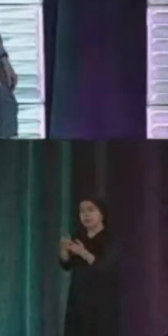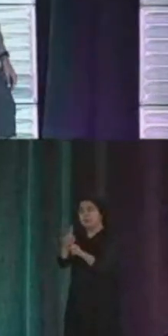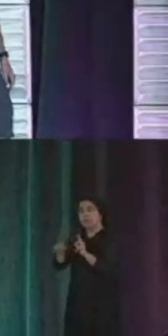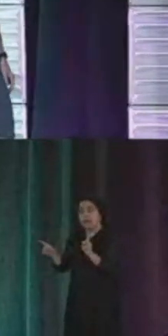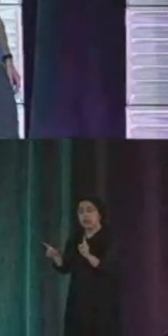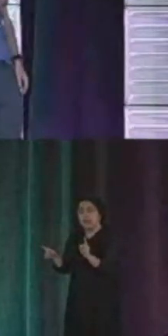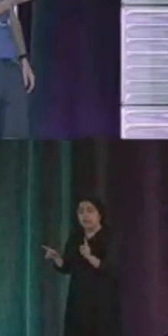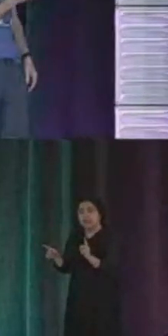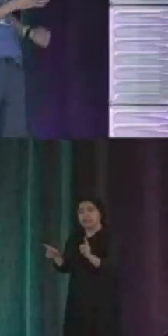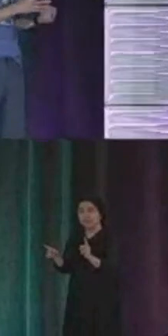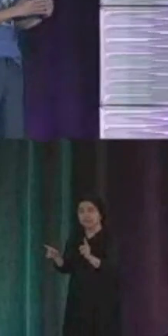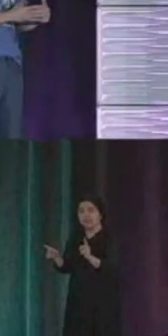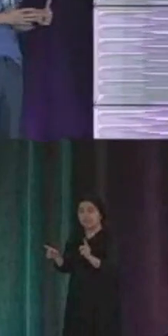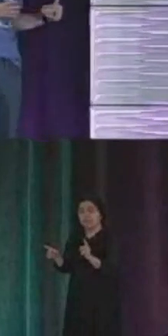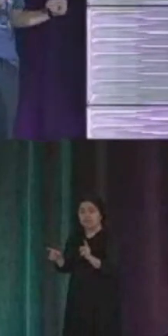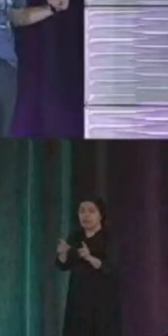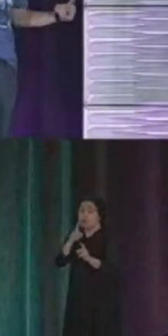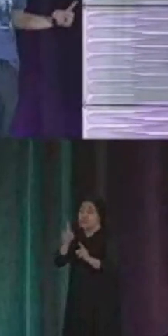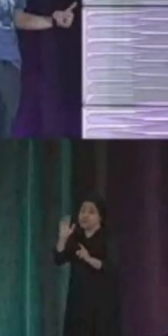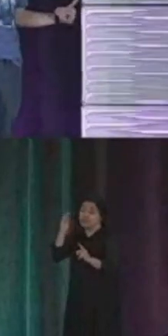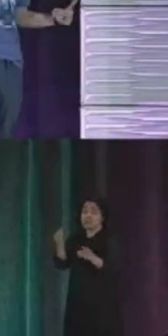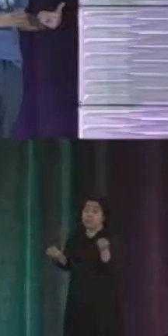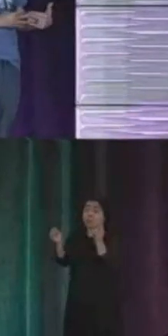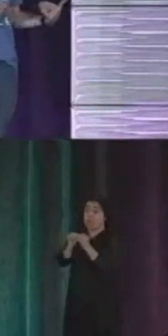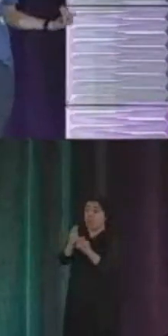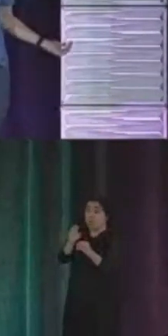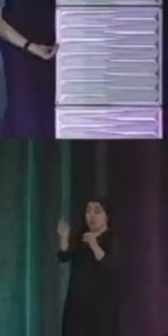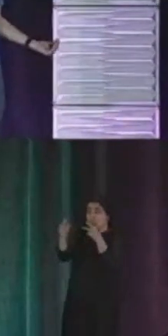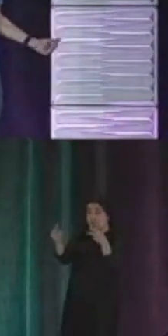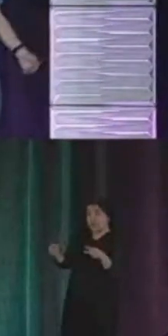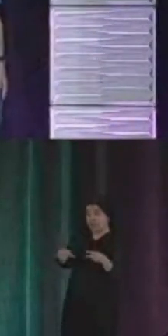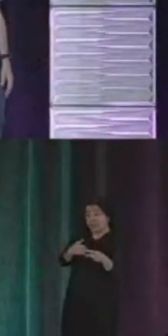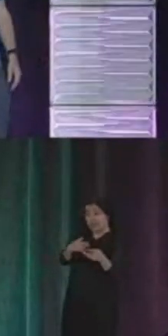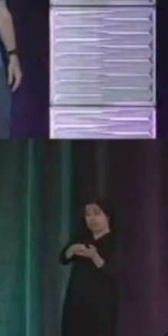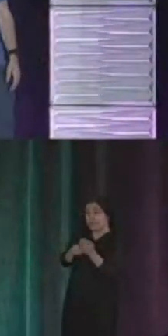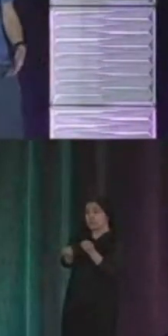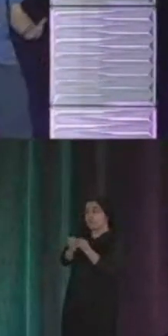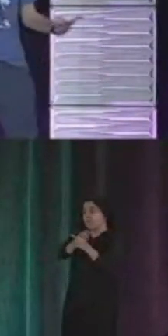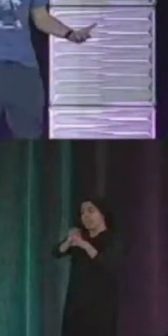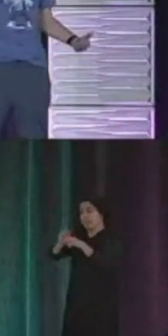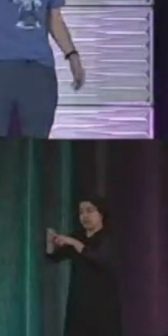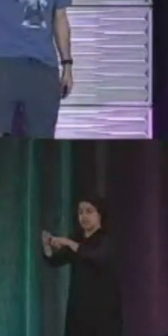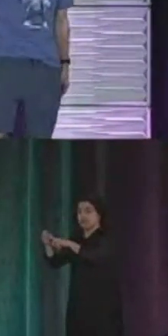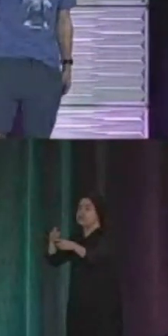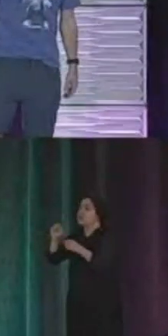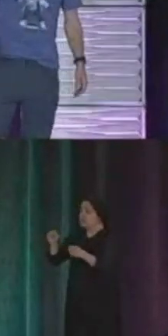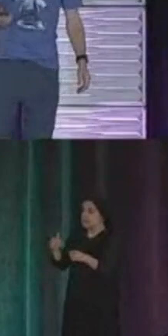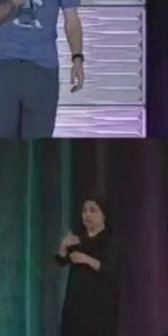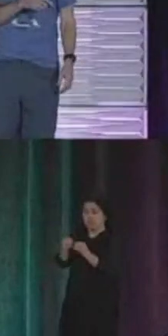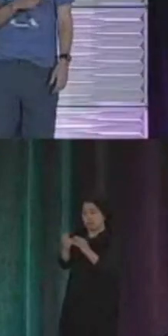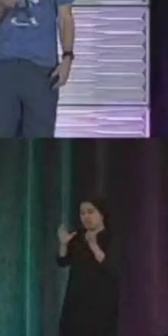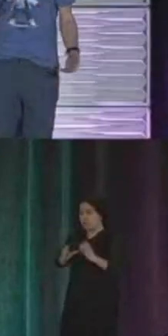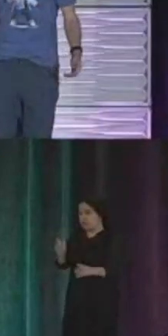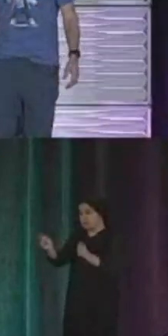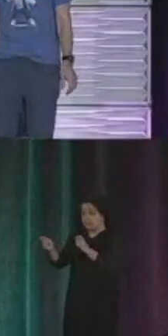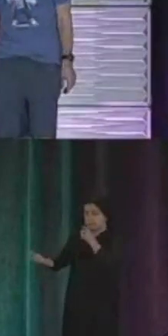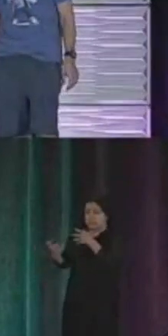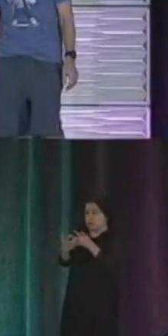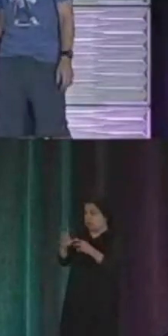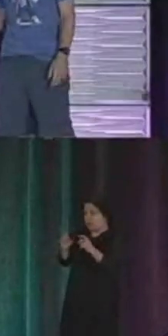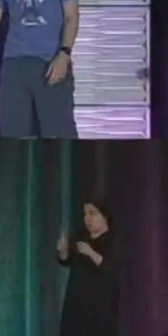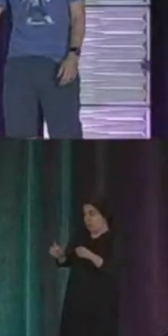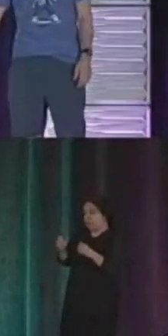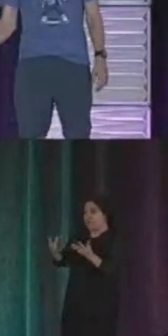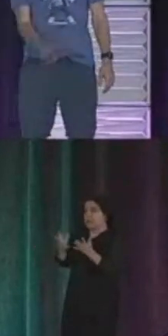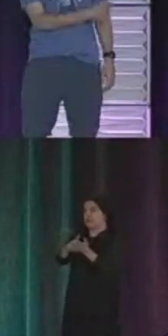but I'm pretty sure that the more code that I have, the more bugs I will have. And so, yes, there's a lot more custom code and a lot of duplicate